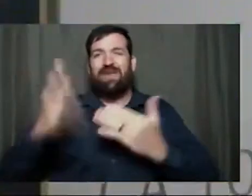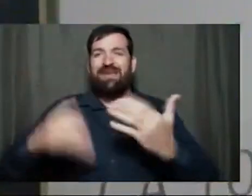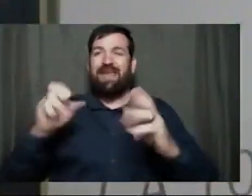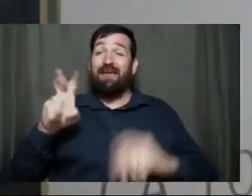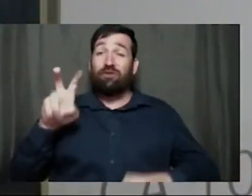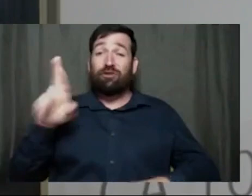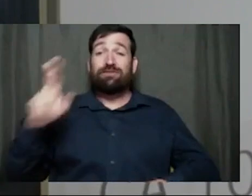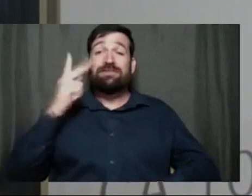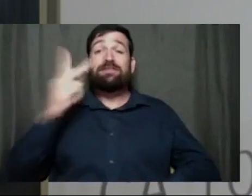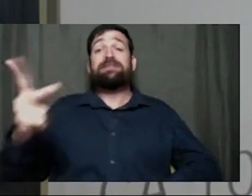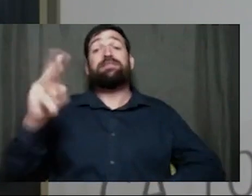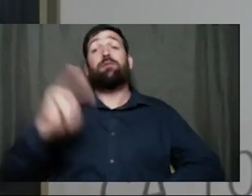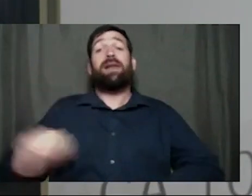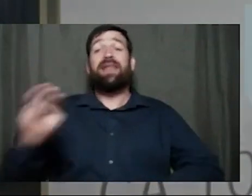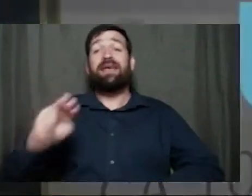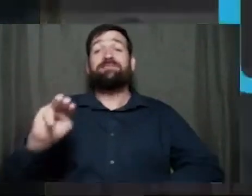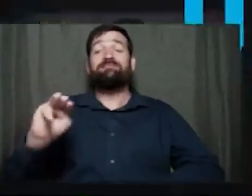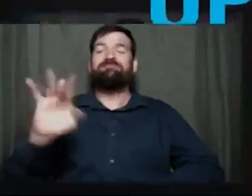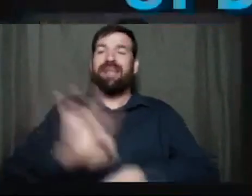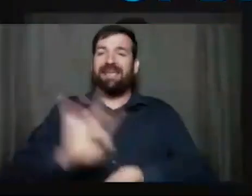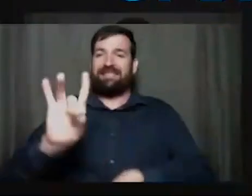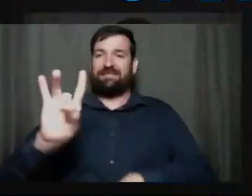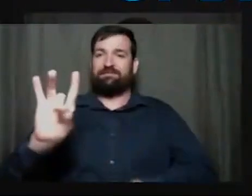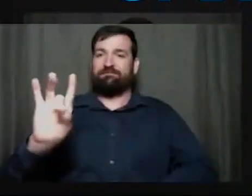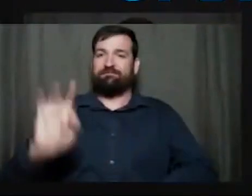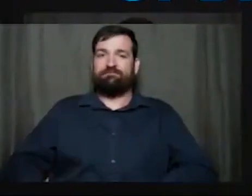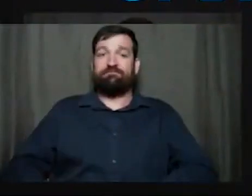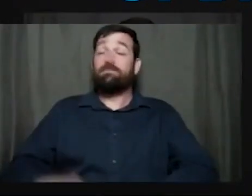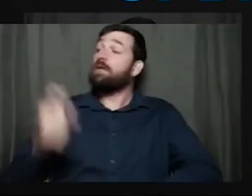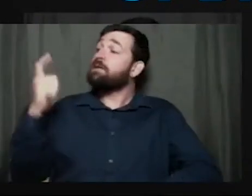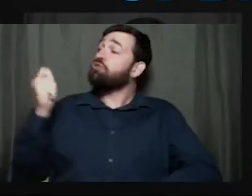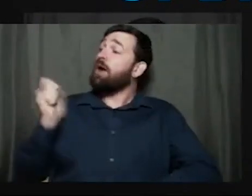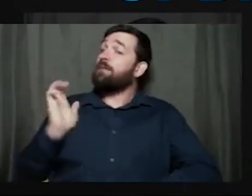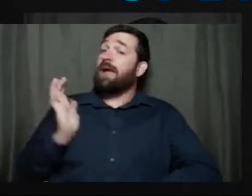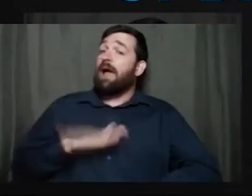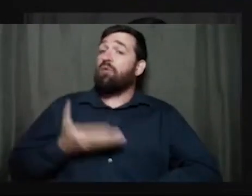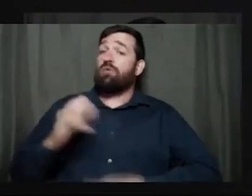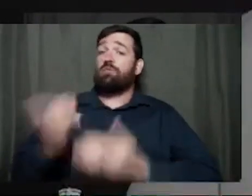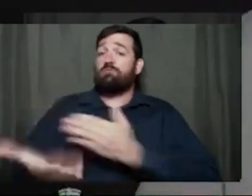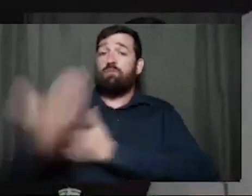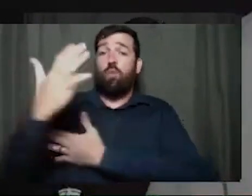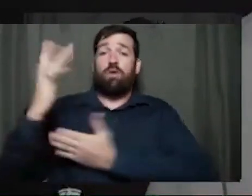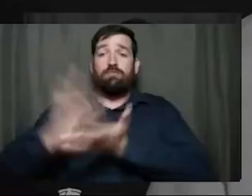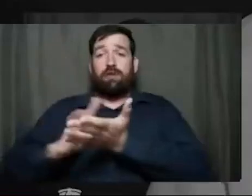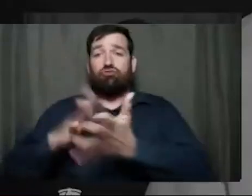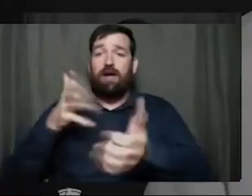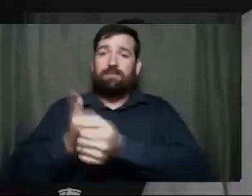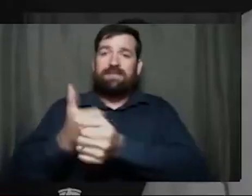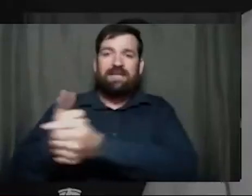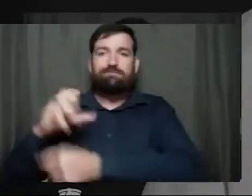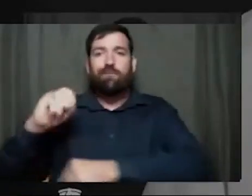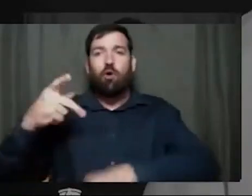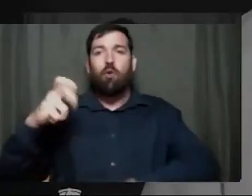here Monday at 8. Subscribe to our morning medical update and open mics